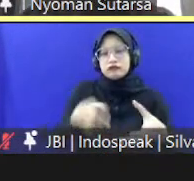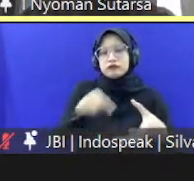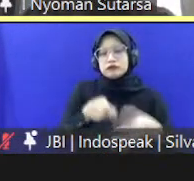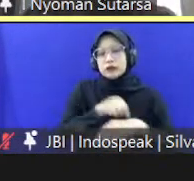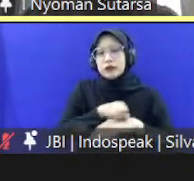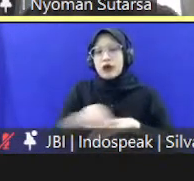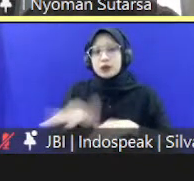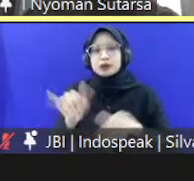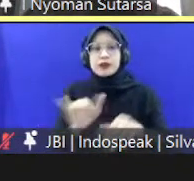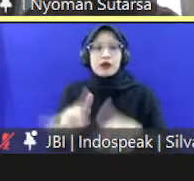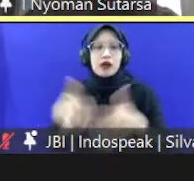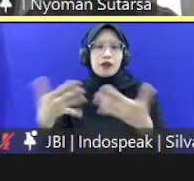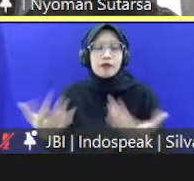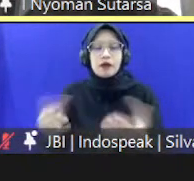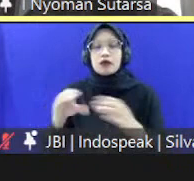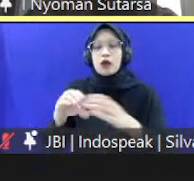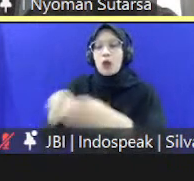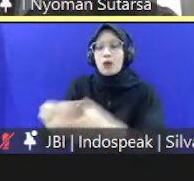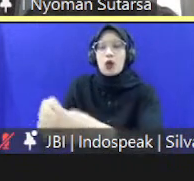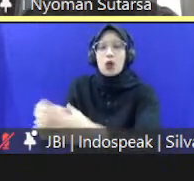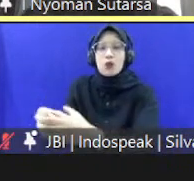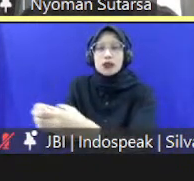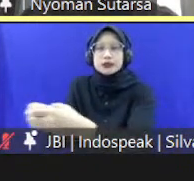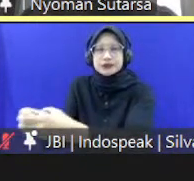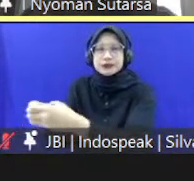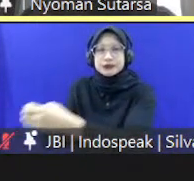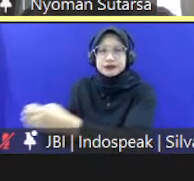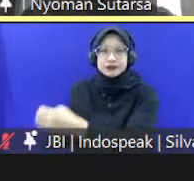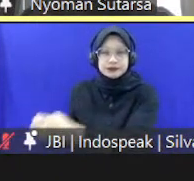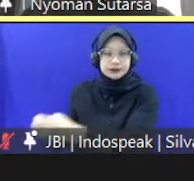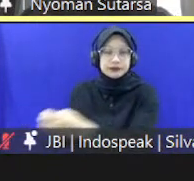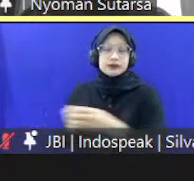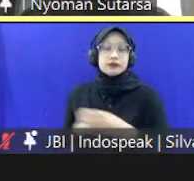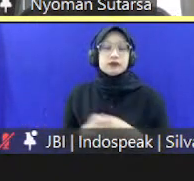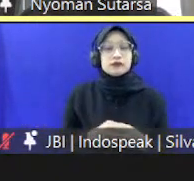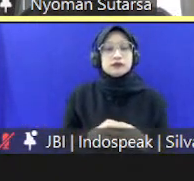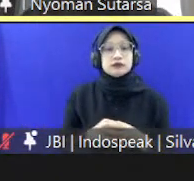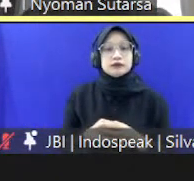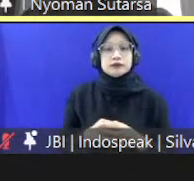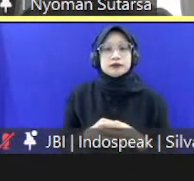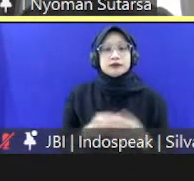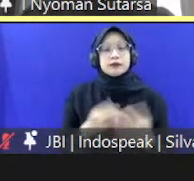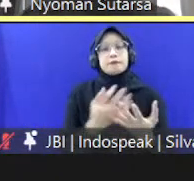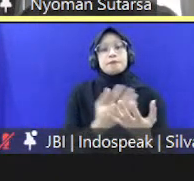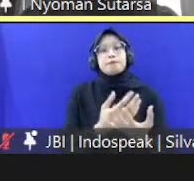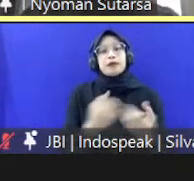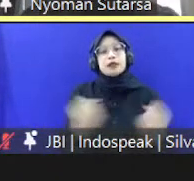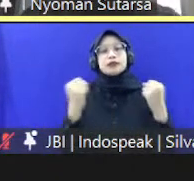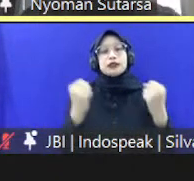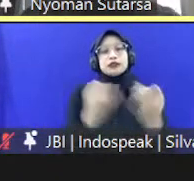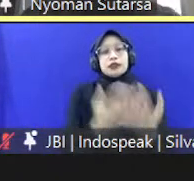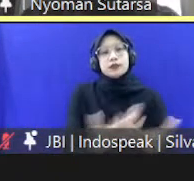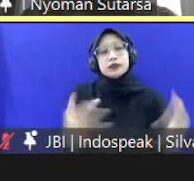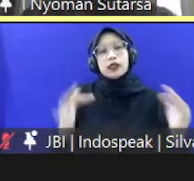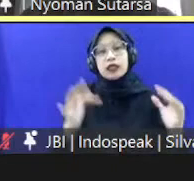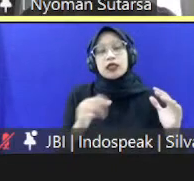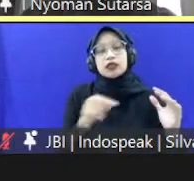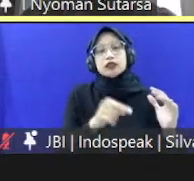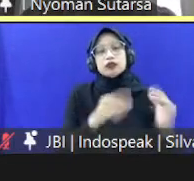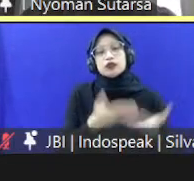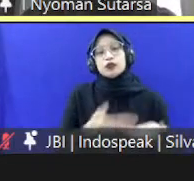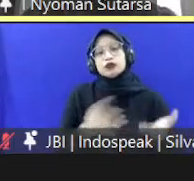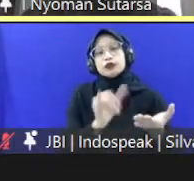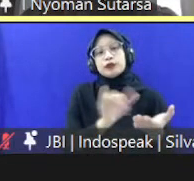population. They find it challenging to adhere to public health direction, including social distancing and